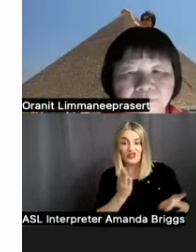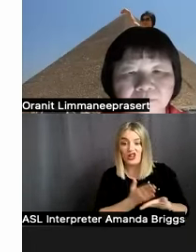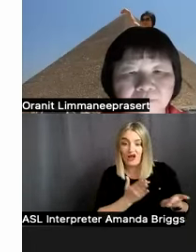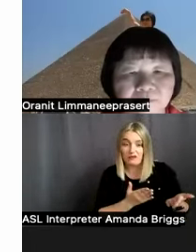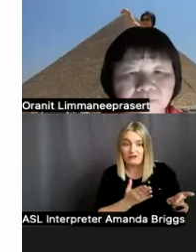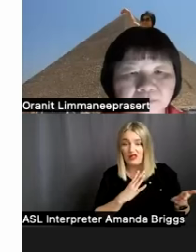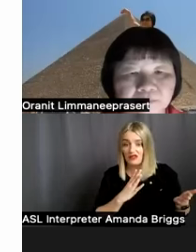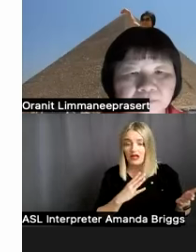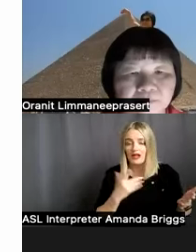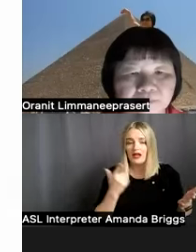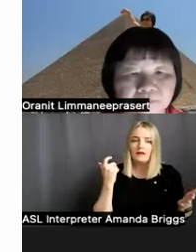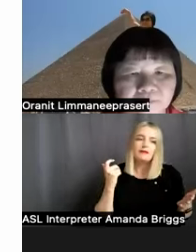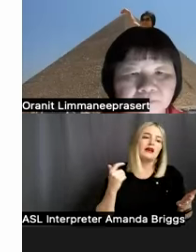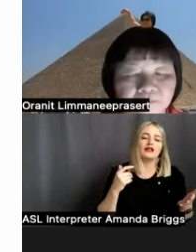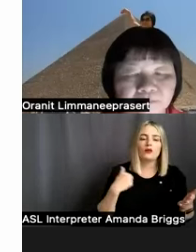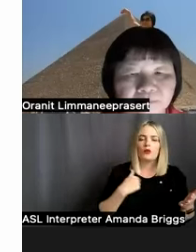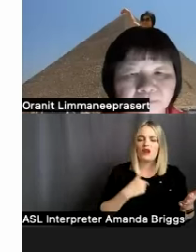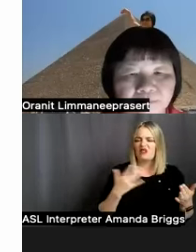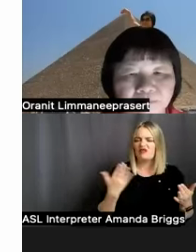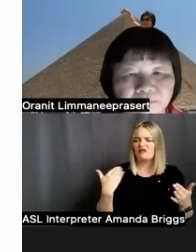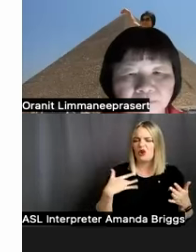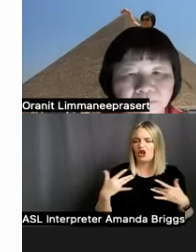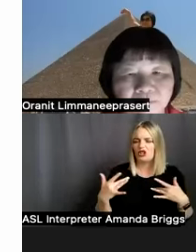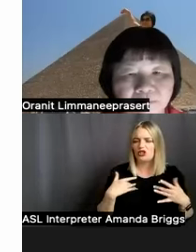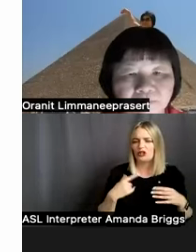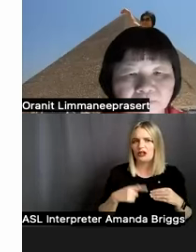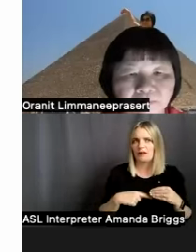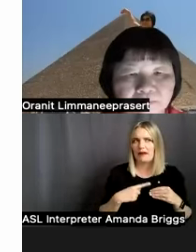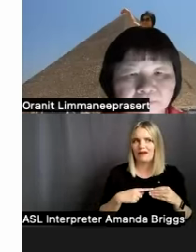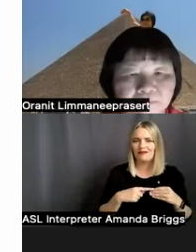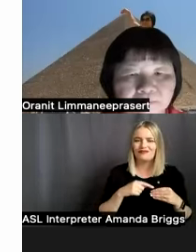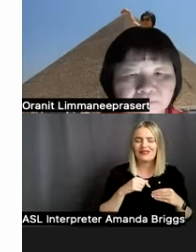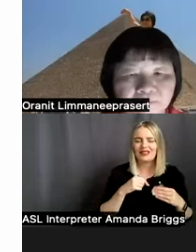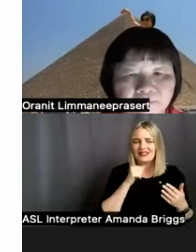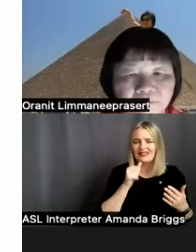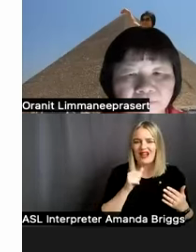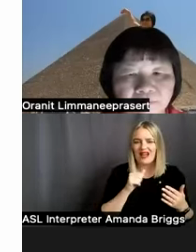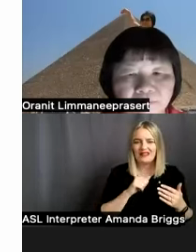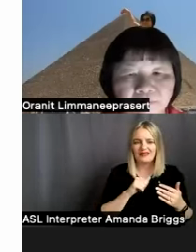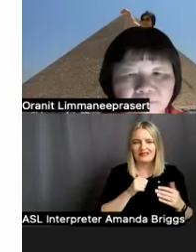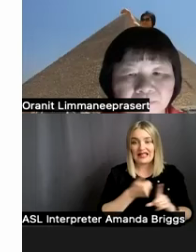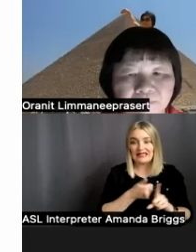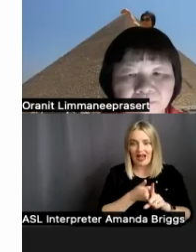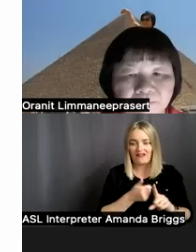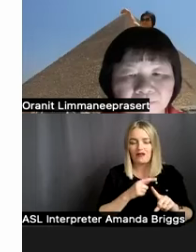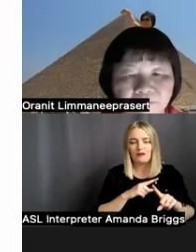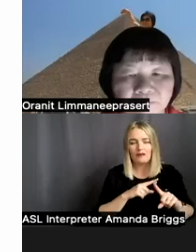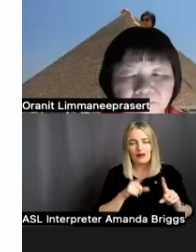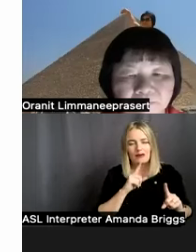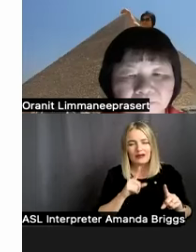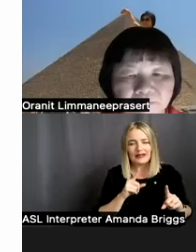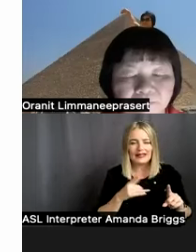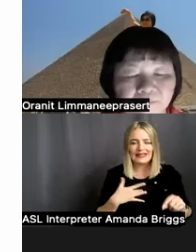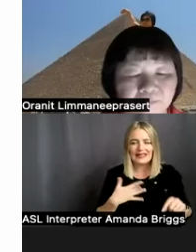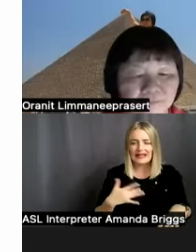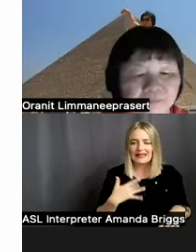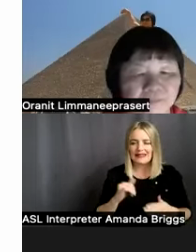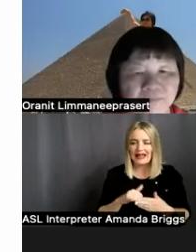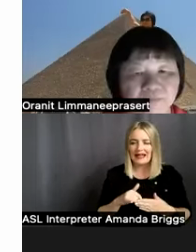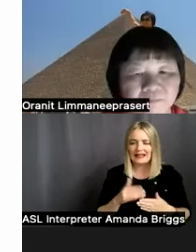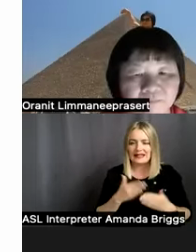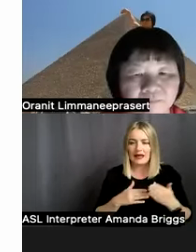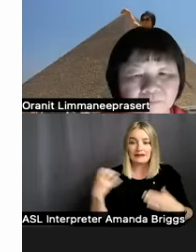were, the thing we were concerned about here is not the mechanism itself really, but the sense that some deans